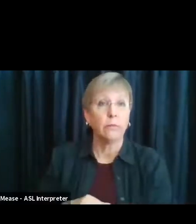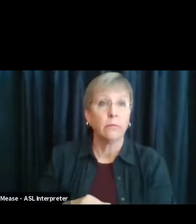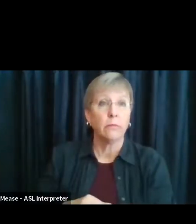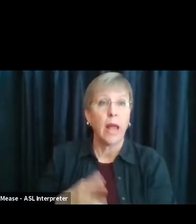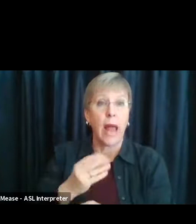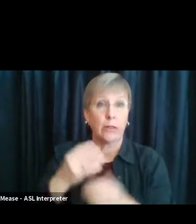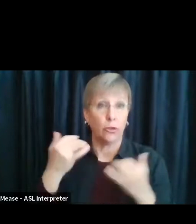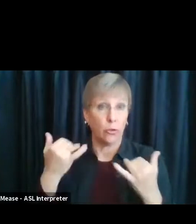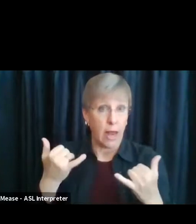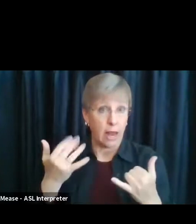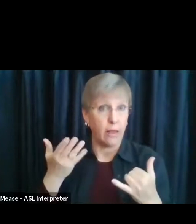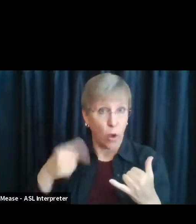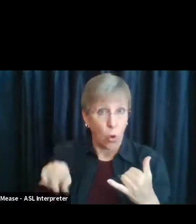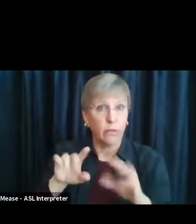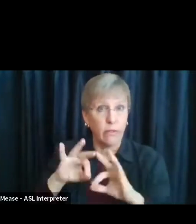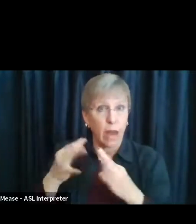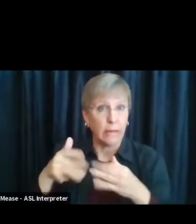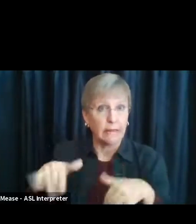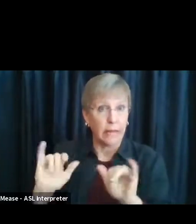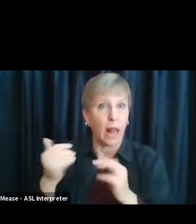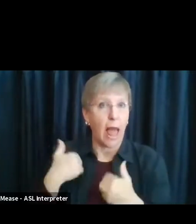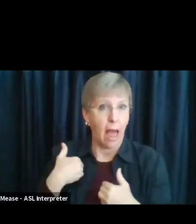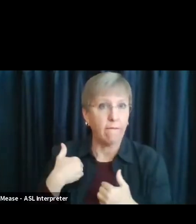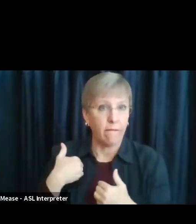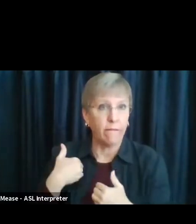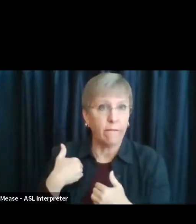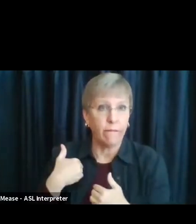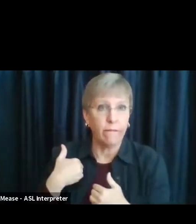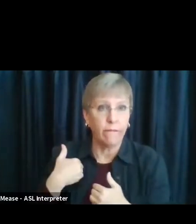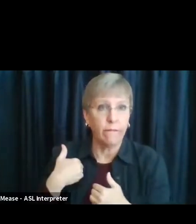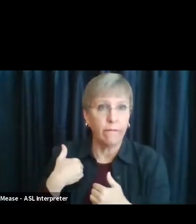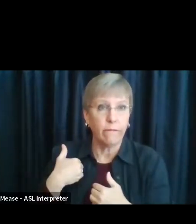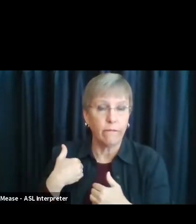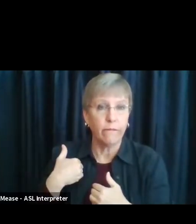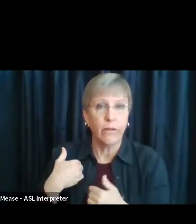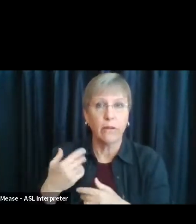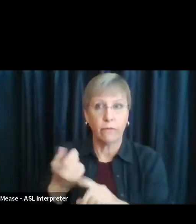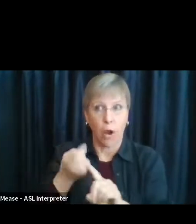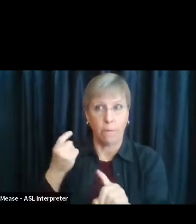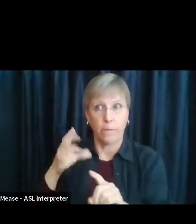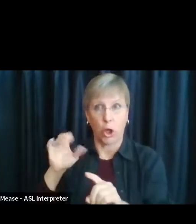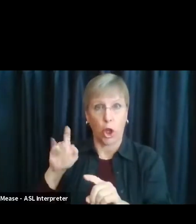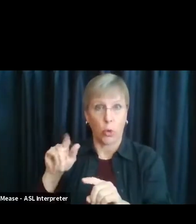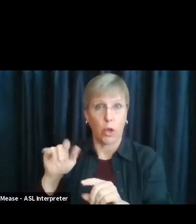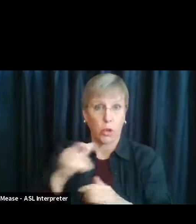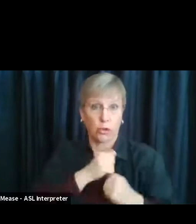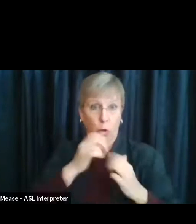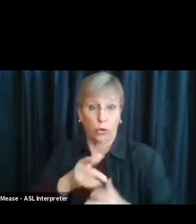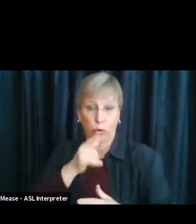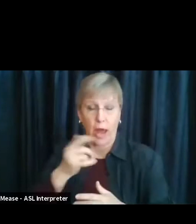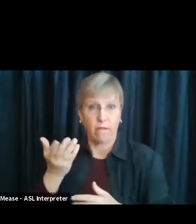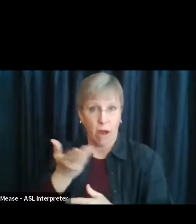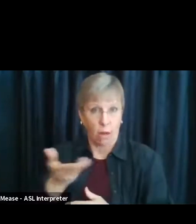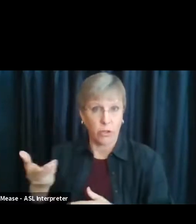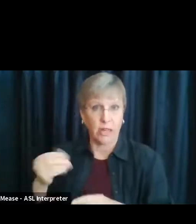today, you still have families of colonial soldiers who have objects in their